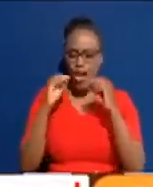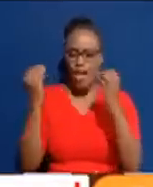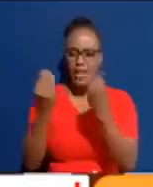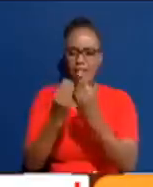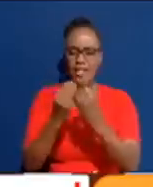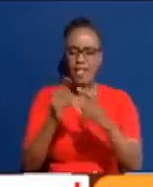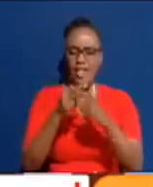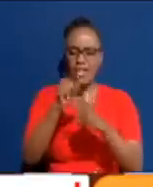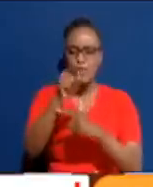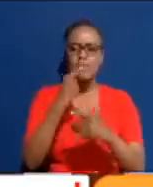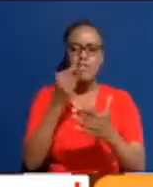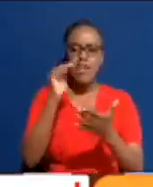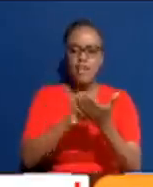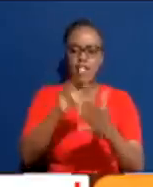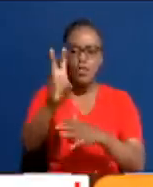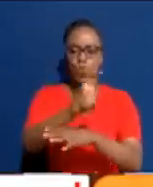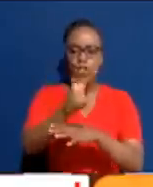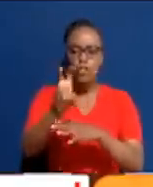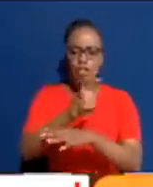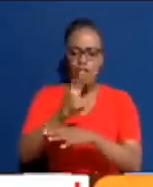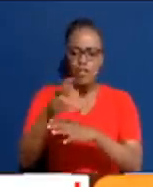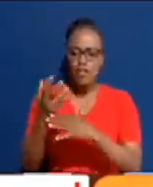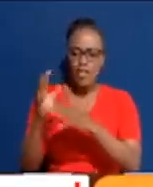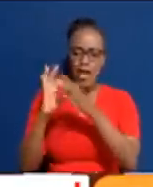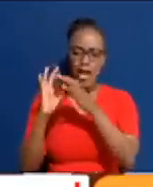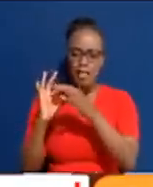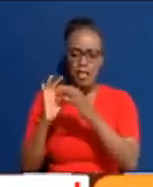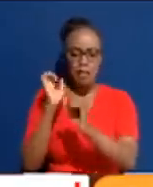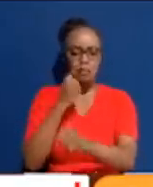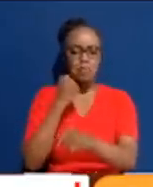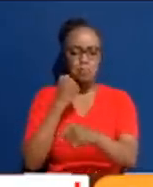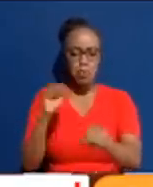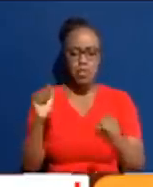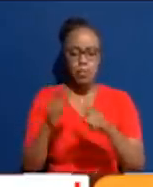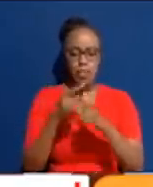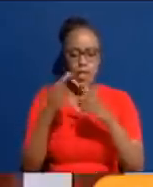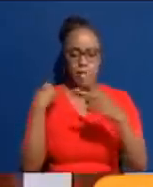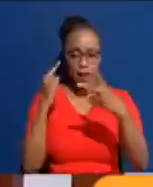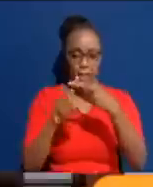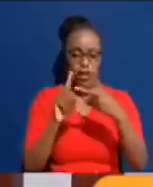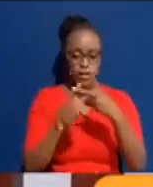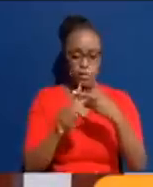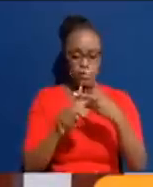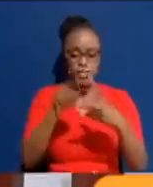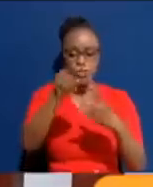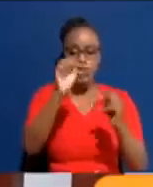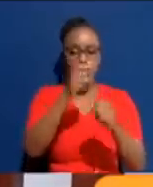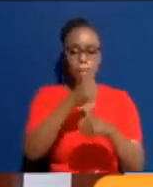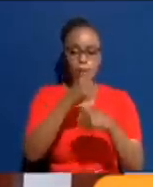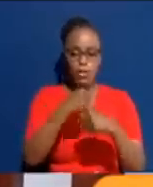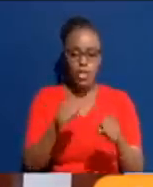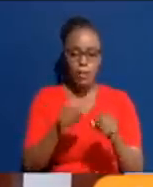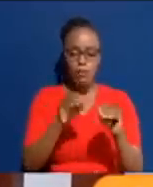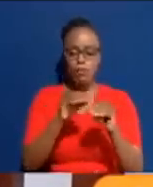telling them again to supervise traditions and customs. They cannot. Number two is that you cannot take